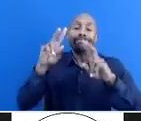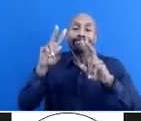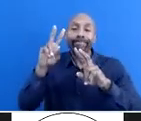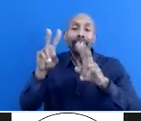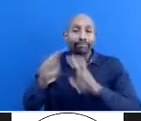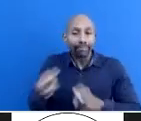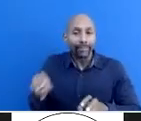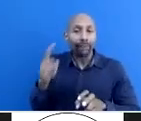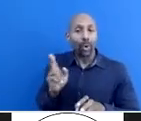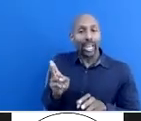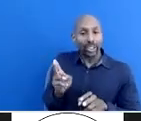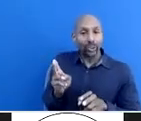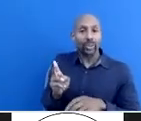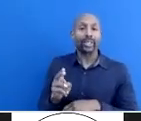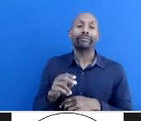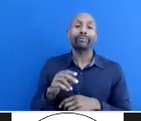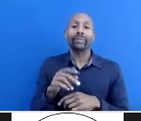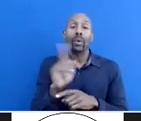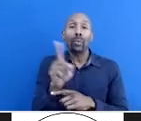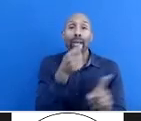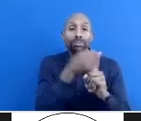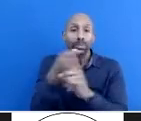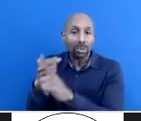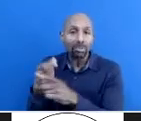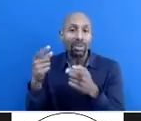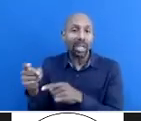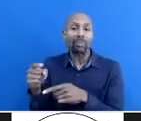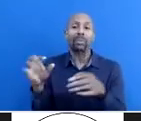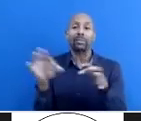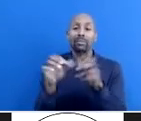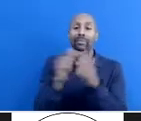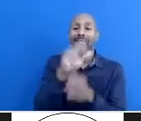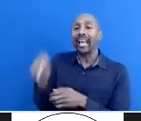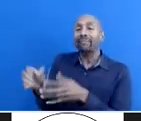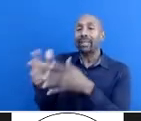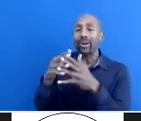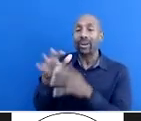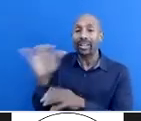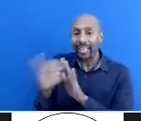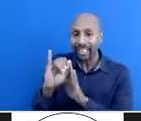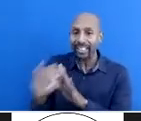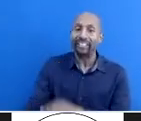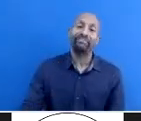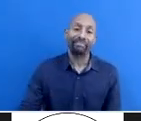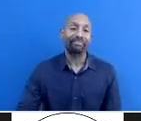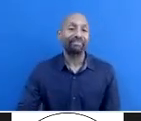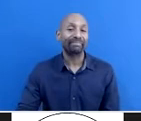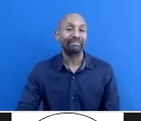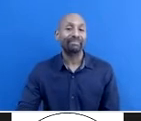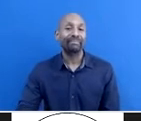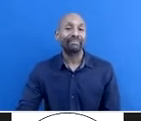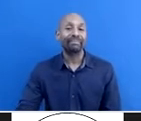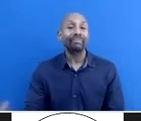evening, we have the pleasure of welcoming Dr. Bilal Butch Ware, historian of Africa and